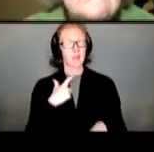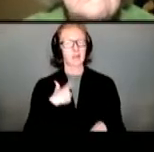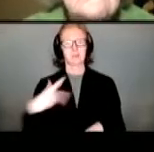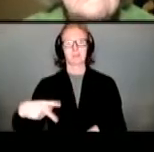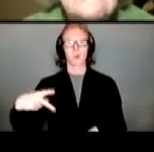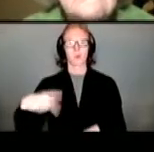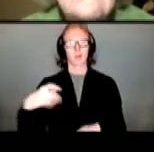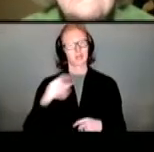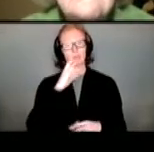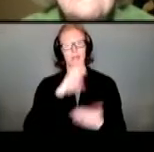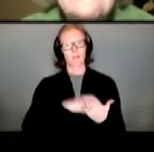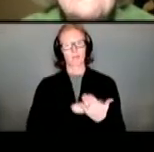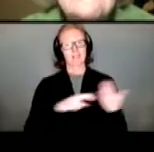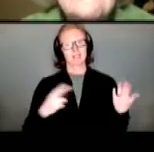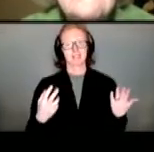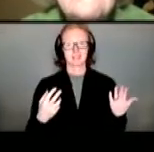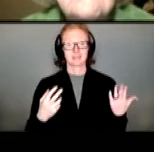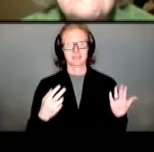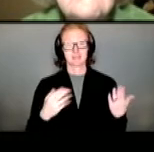racist city.